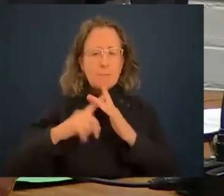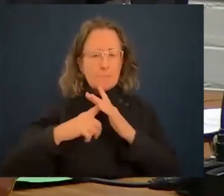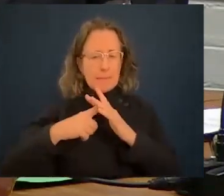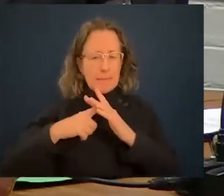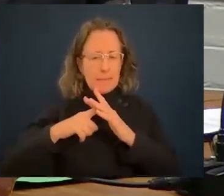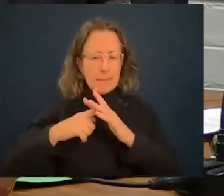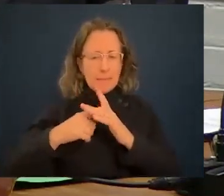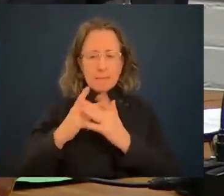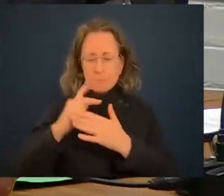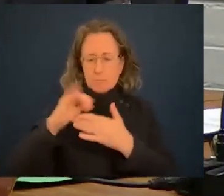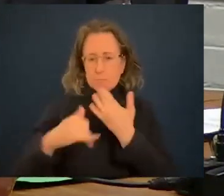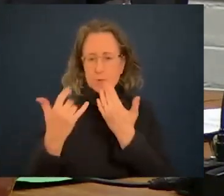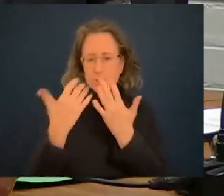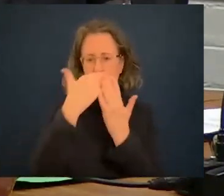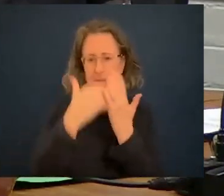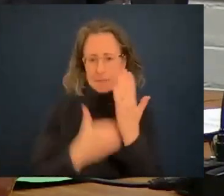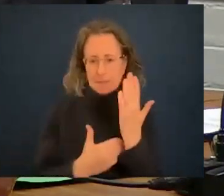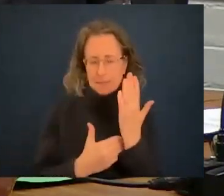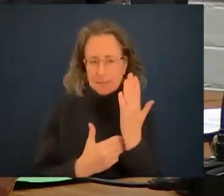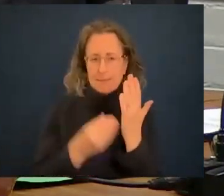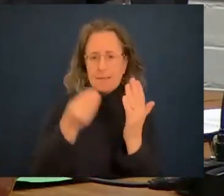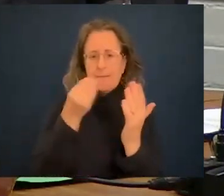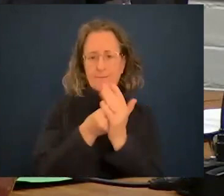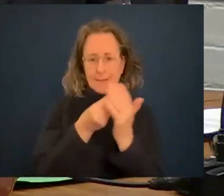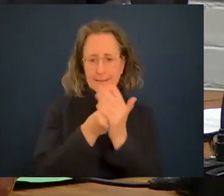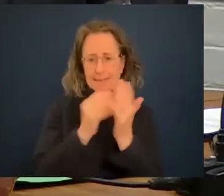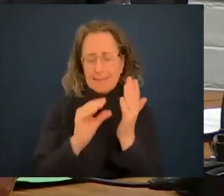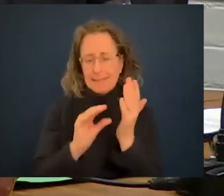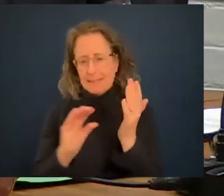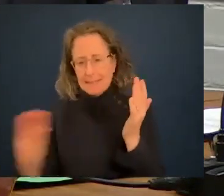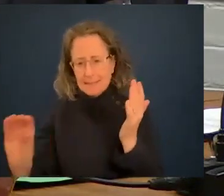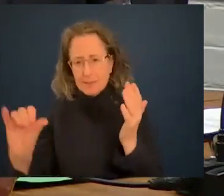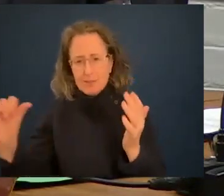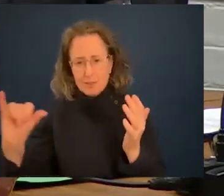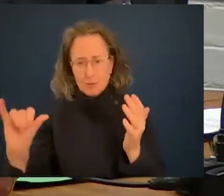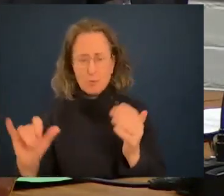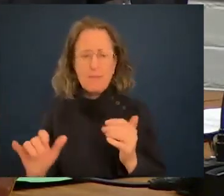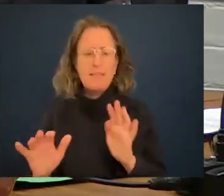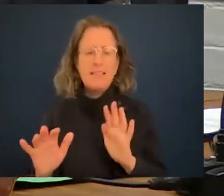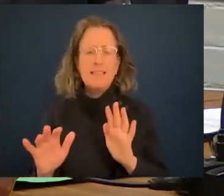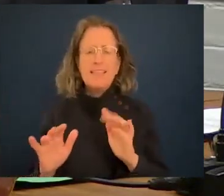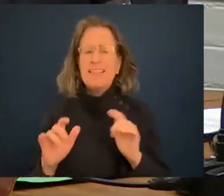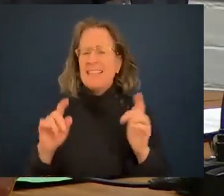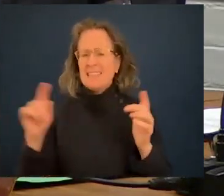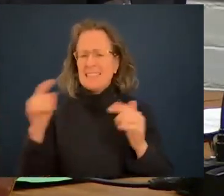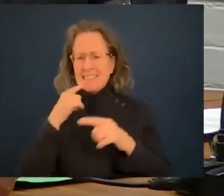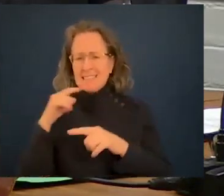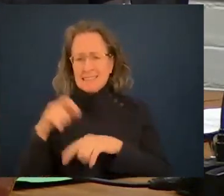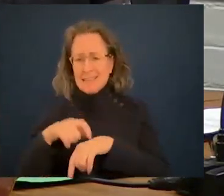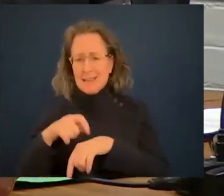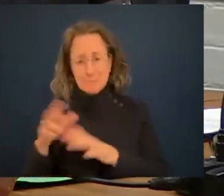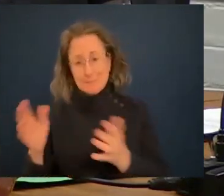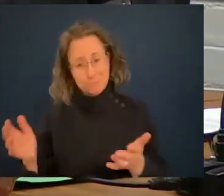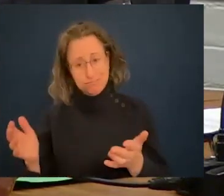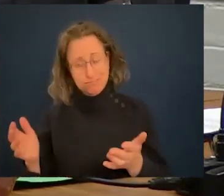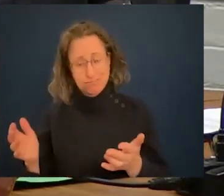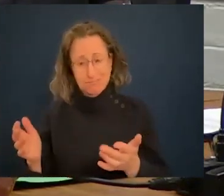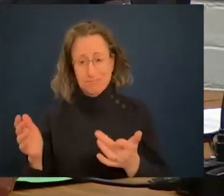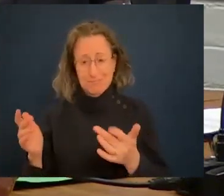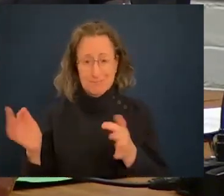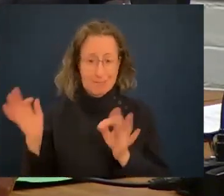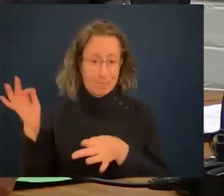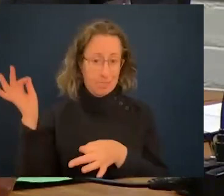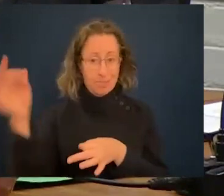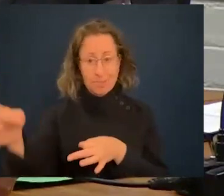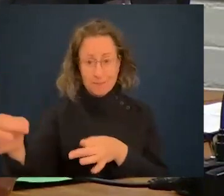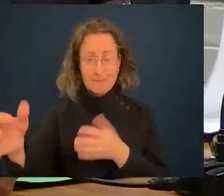asides um let's just ignore that number to the that time to the right of that and um uh John I